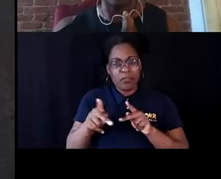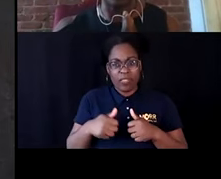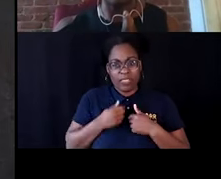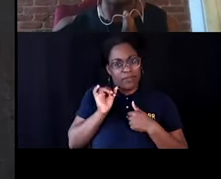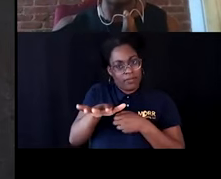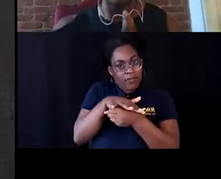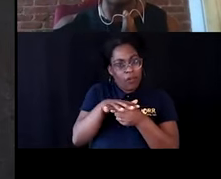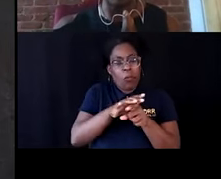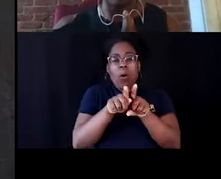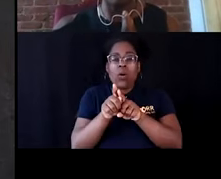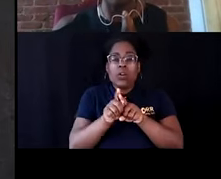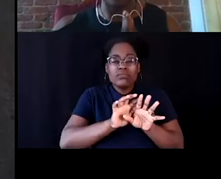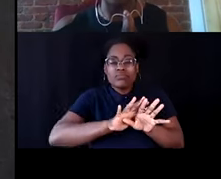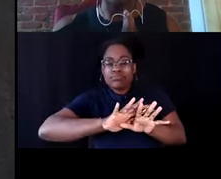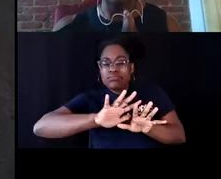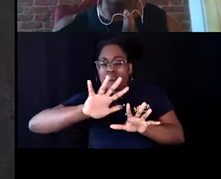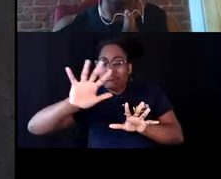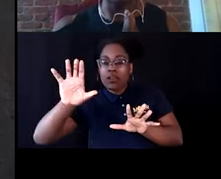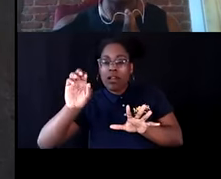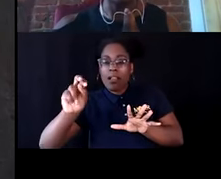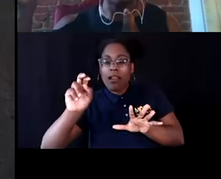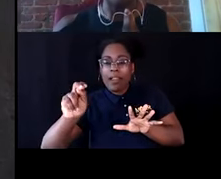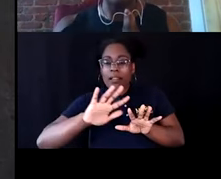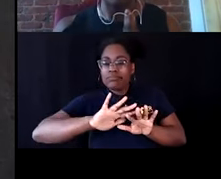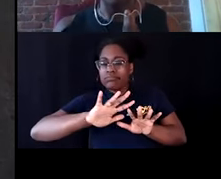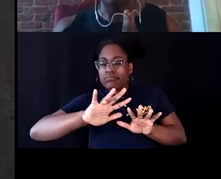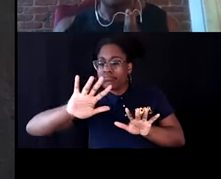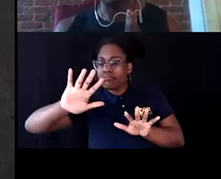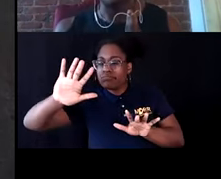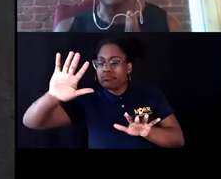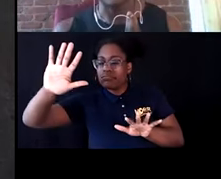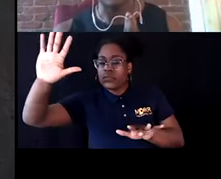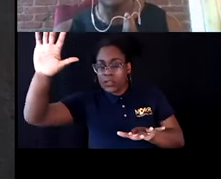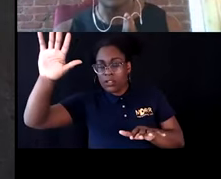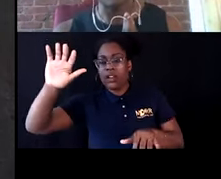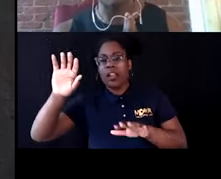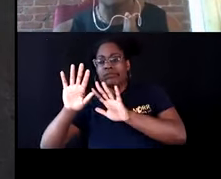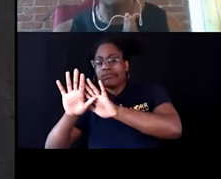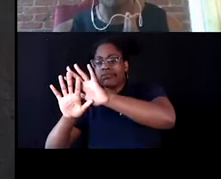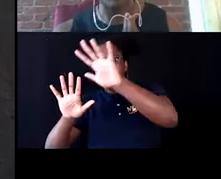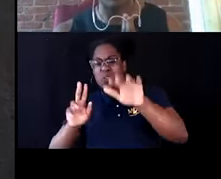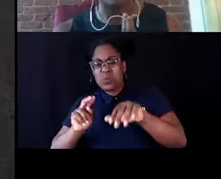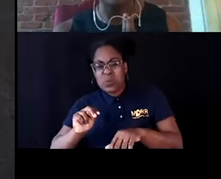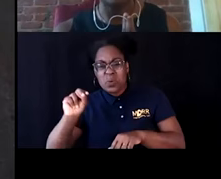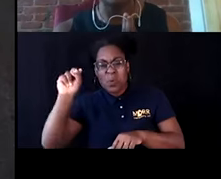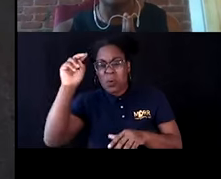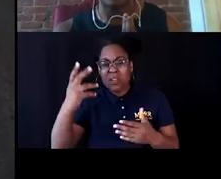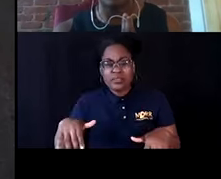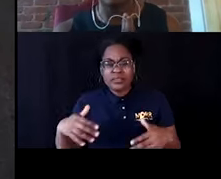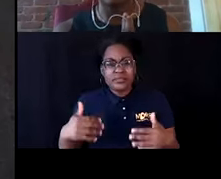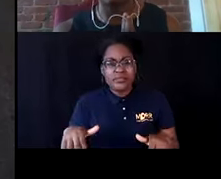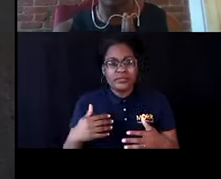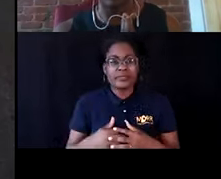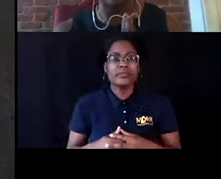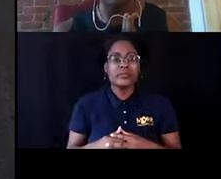what originally it went all the way to Wampanoag Mashpee territories or Mashpee Wampanoag territories